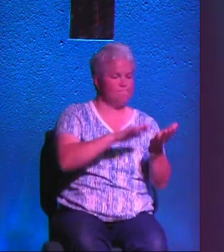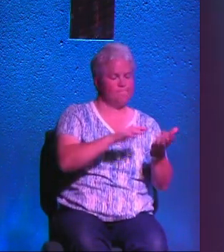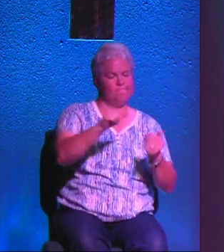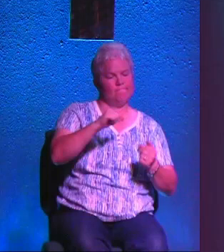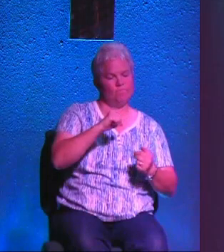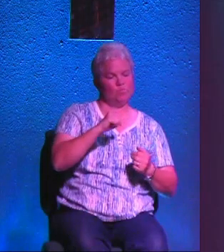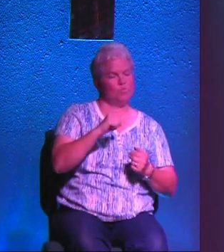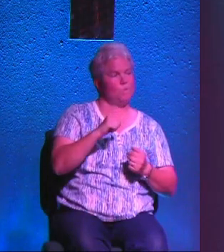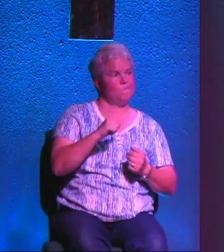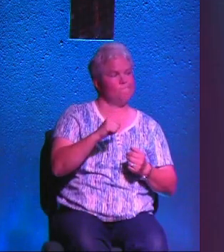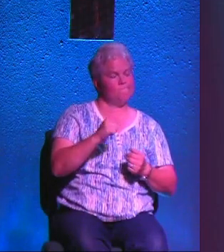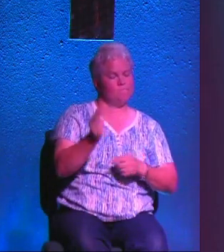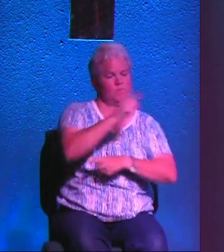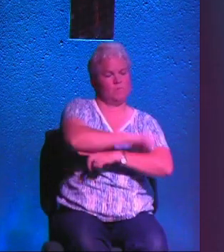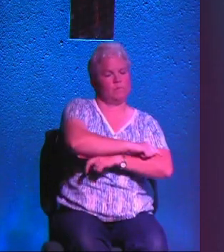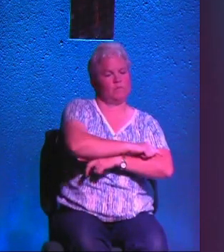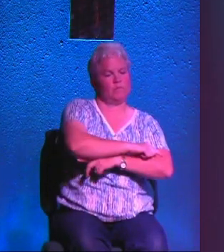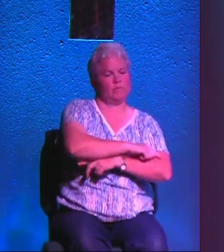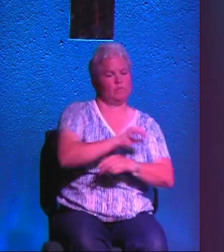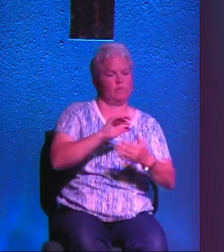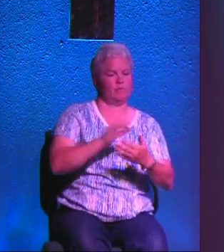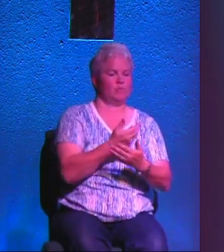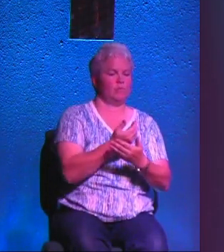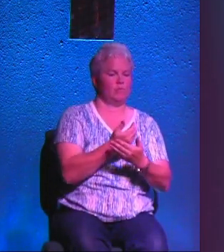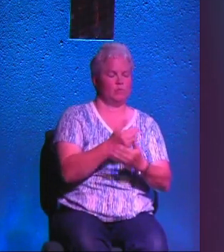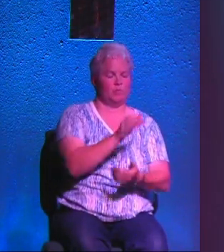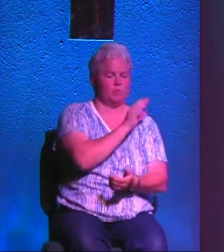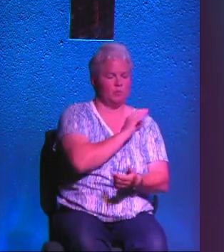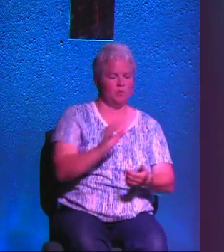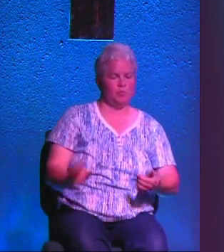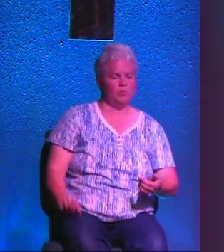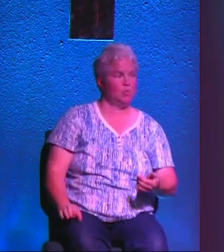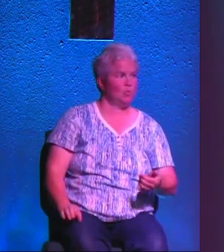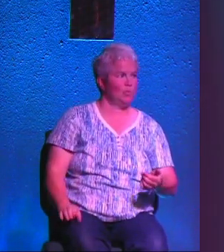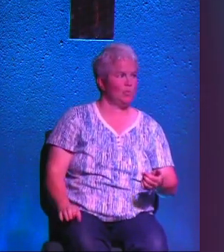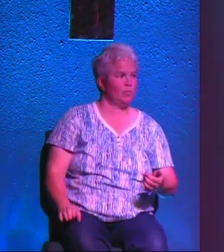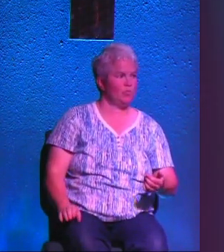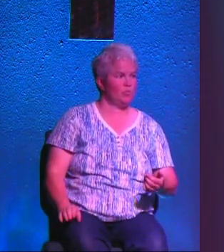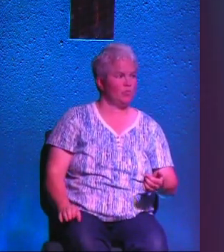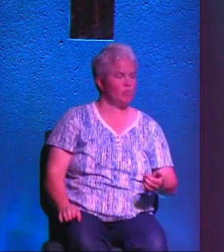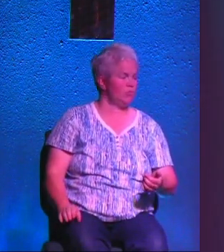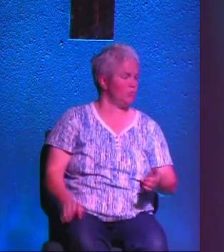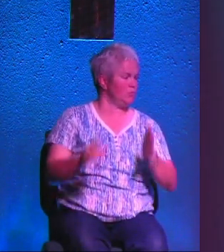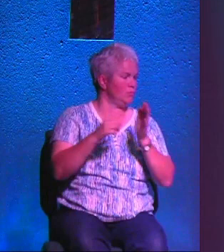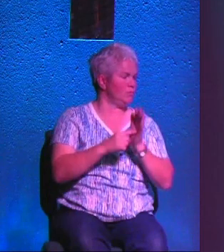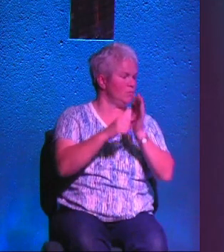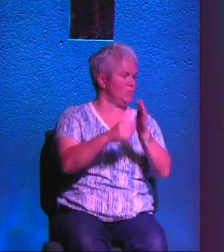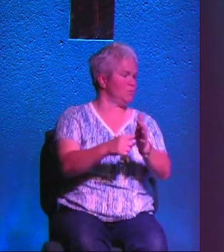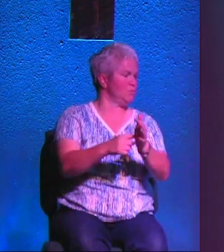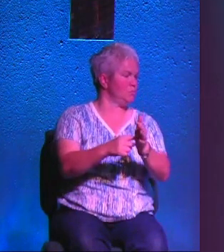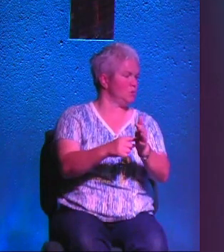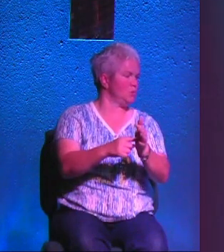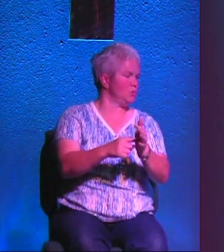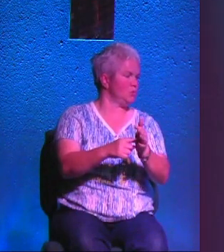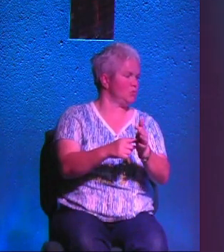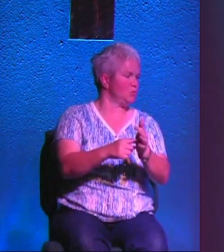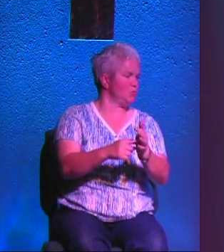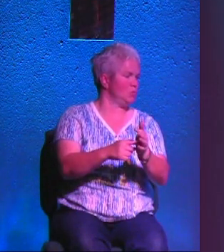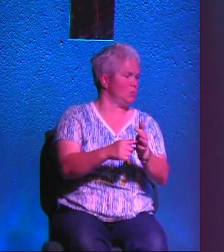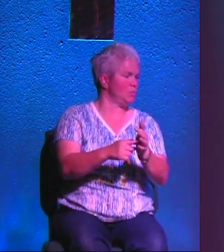to ourselves daily, we are renewed in Christ. And this is a demonstration as to